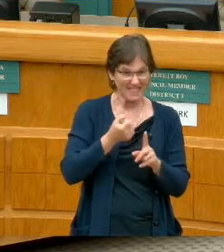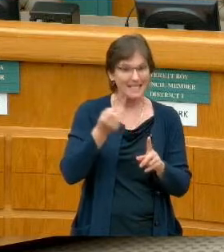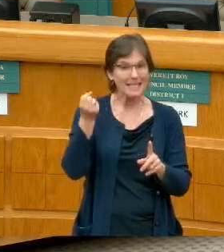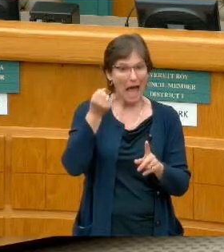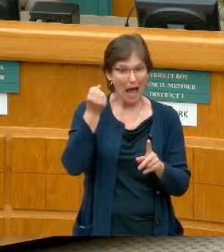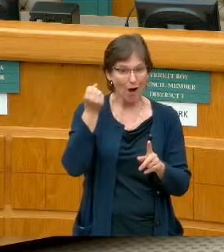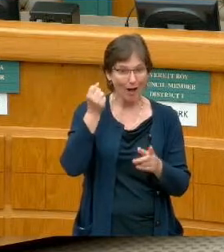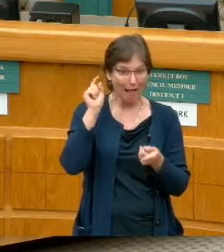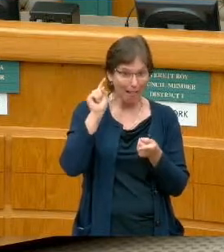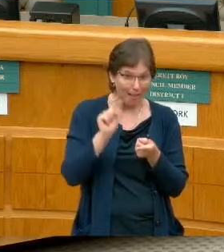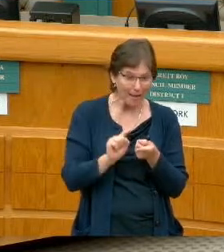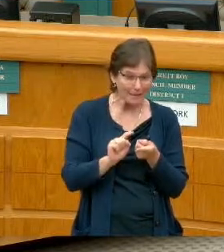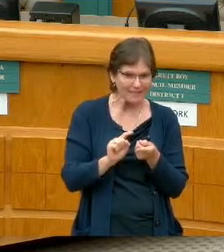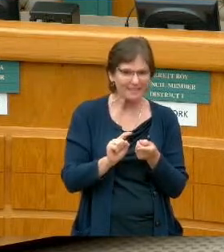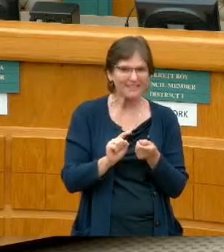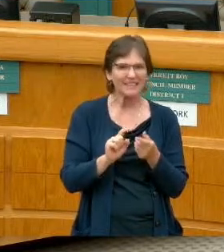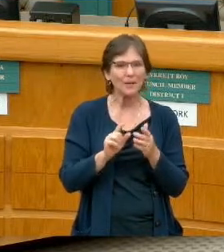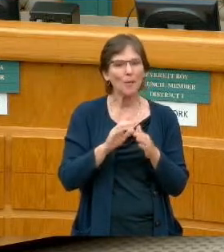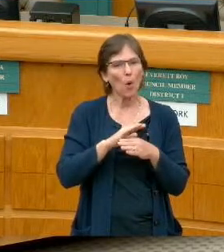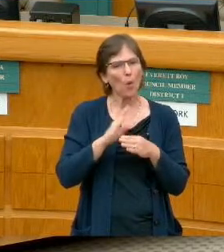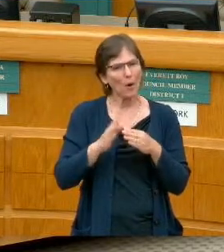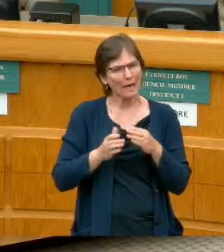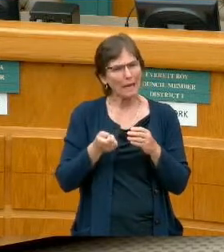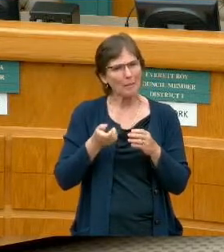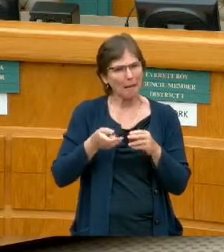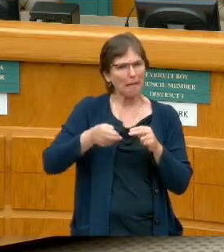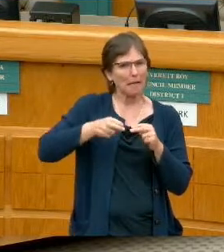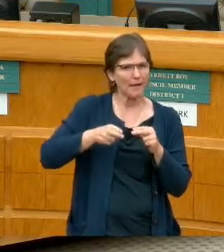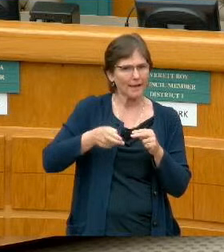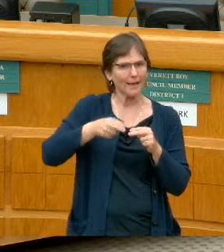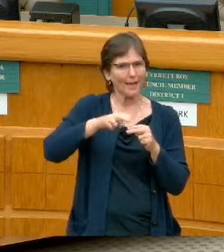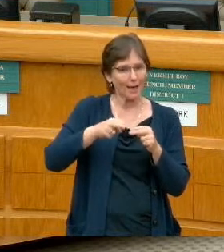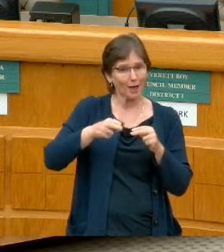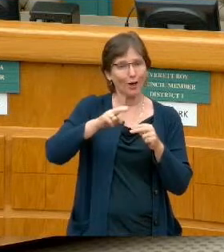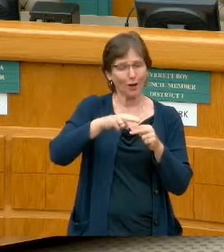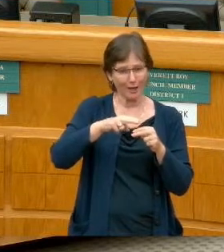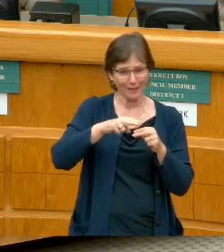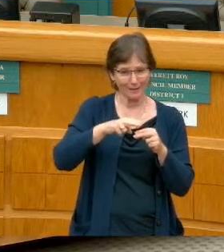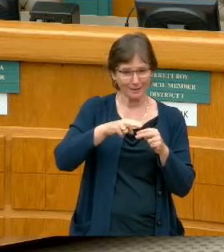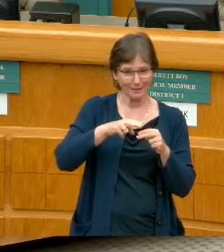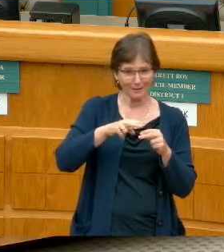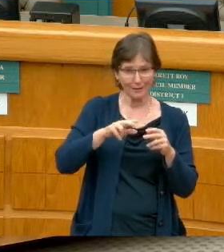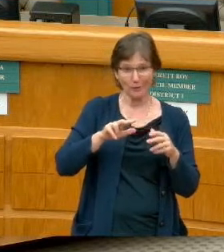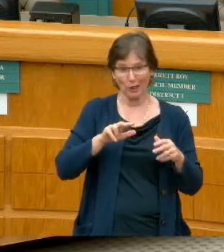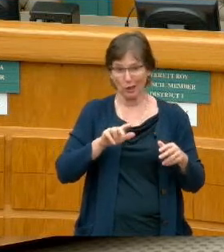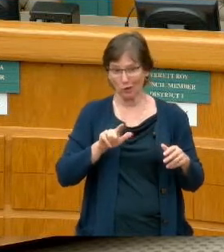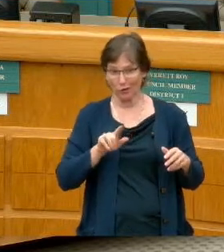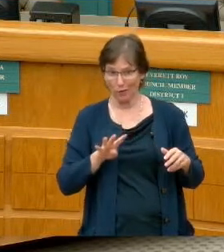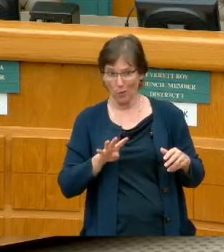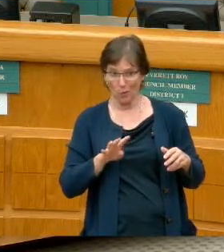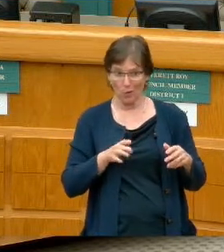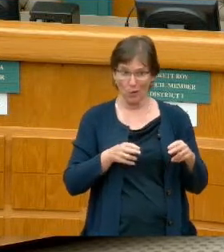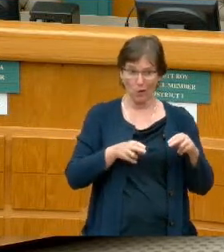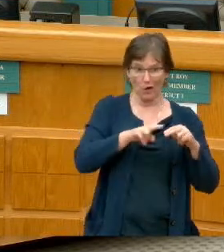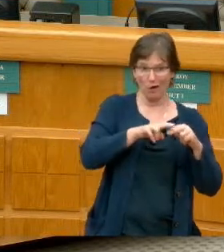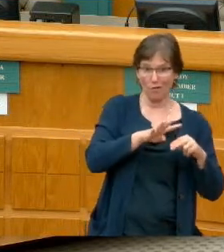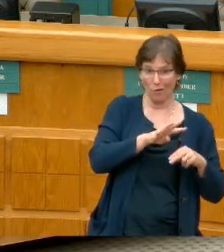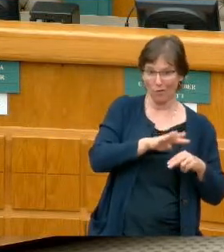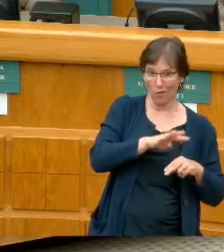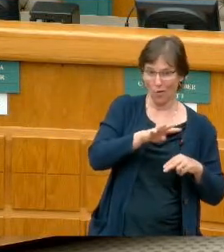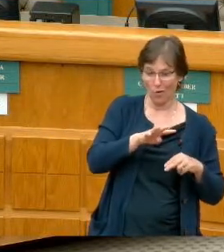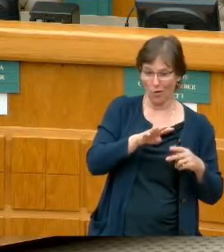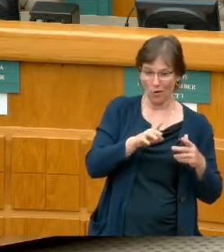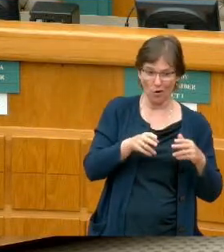up over the weekend. Made me a little nervous here because we went from 24 to 44, and then 44 again, and